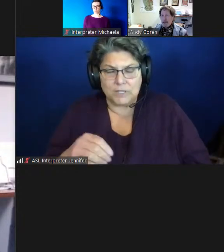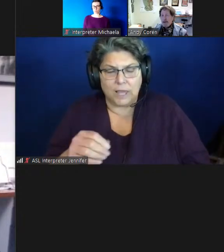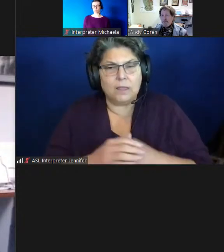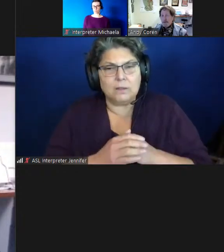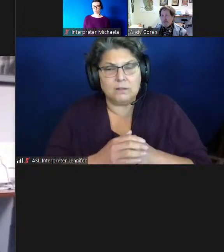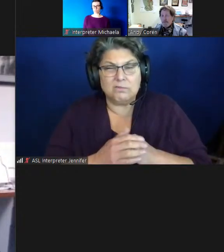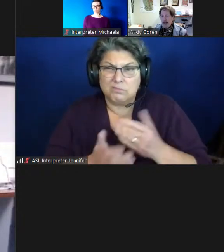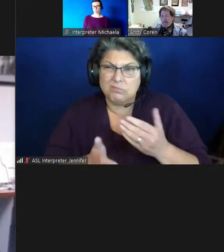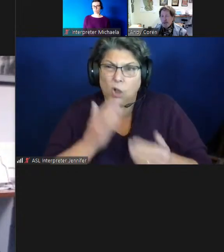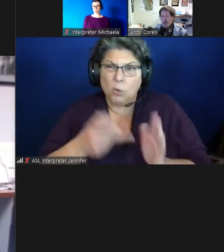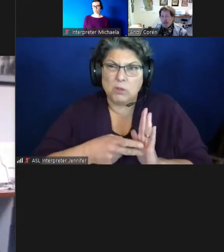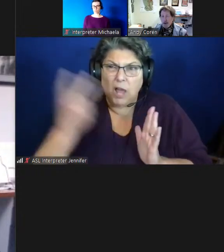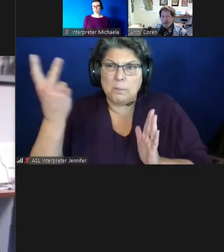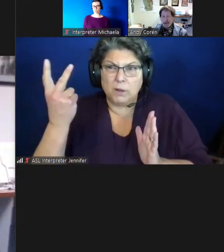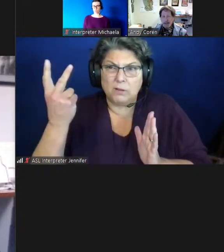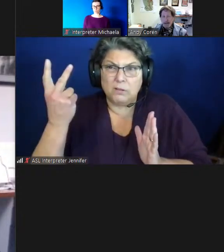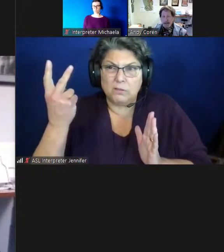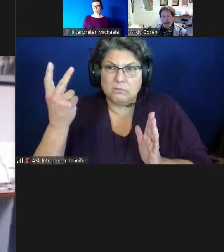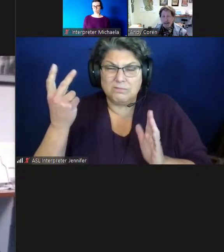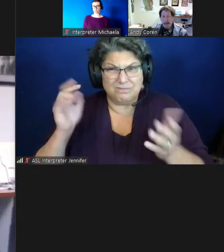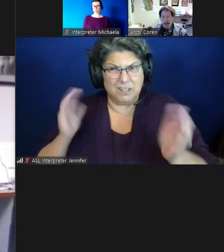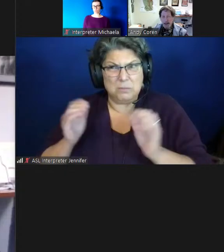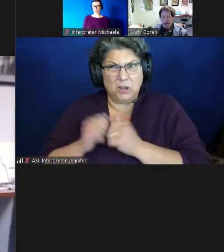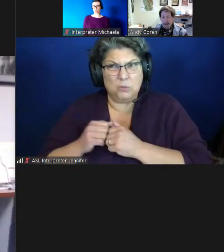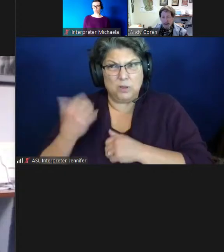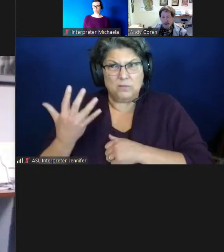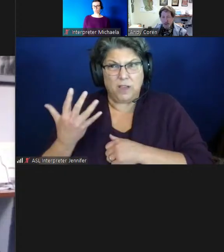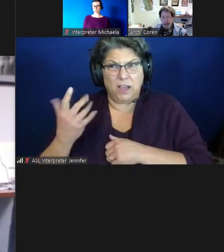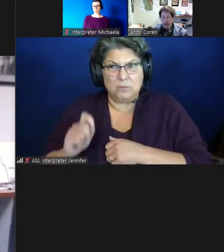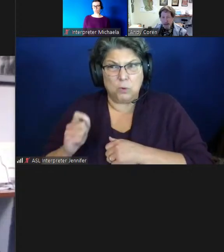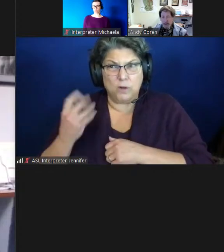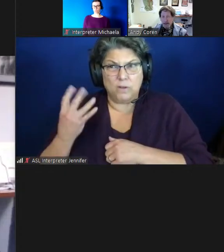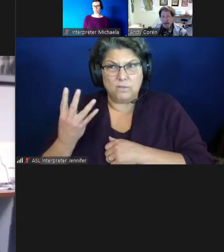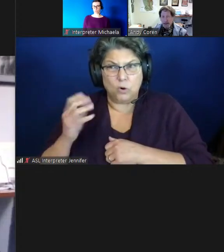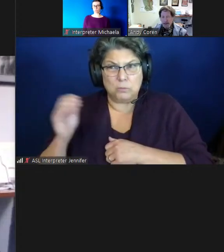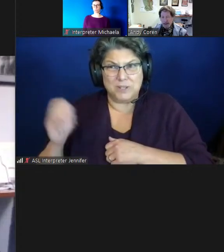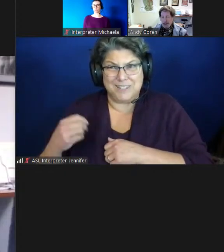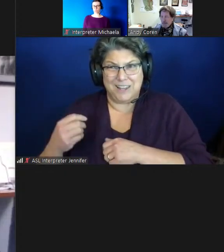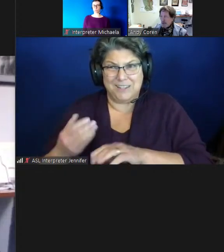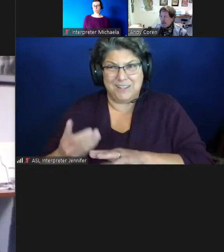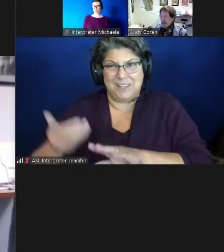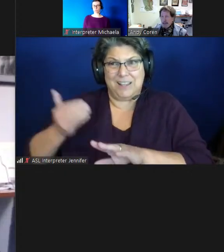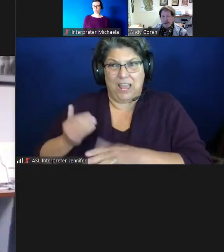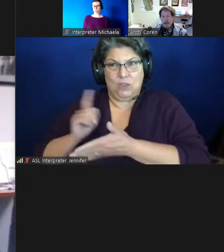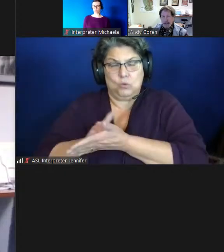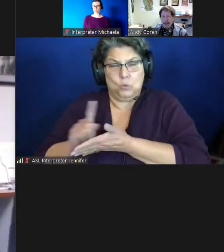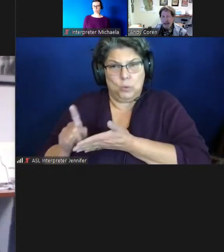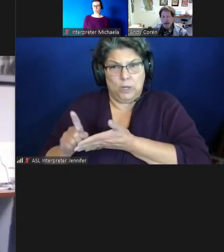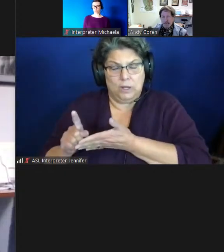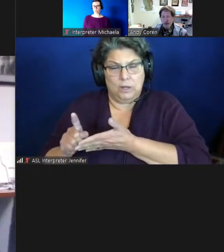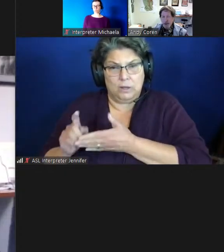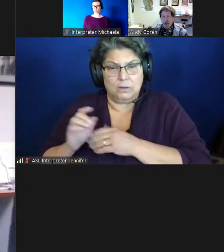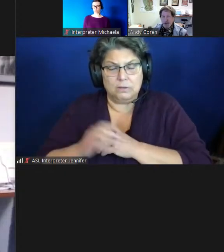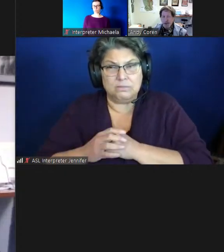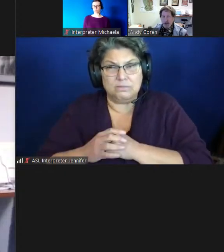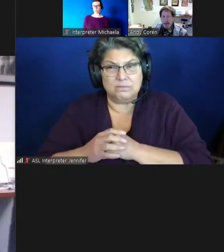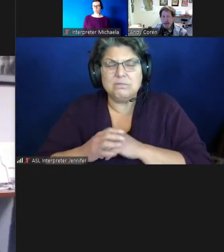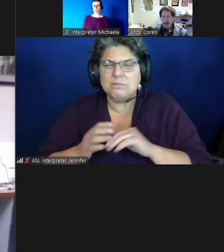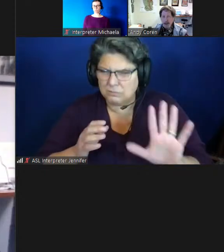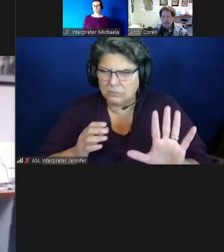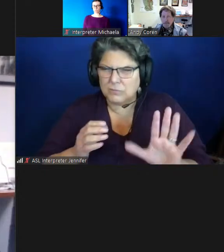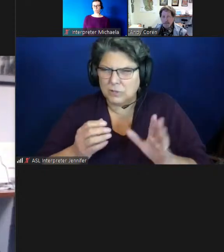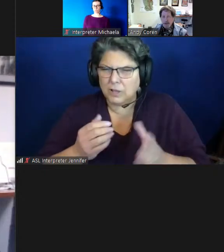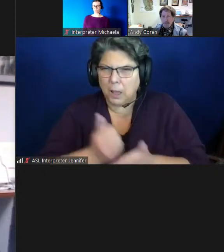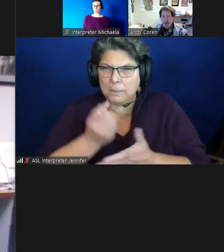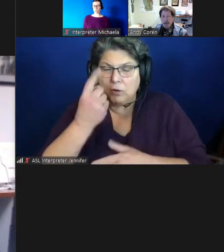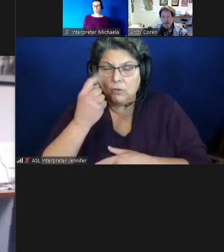doubled from 5.4% in the last week. Just to give you a sense, in California, the rate has